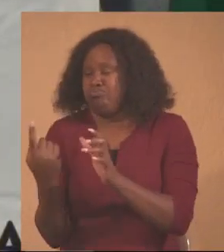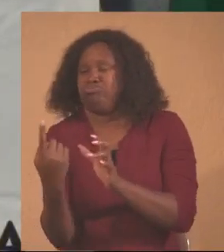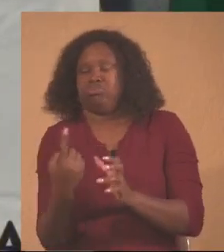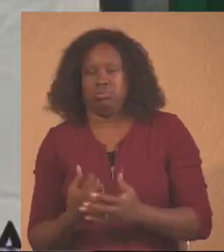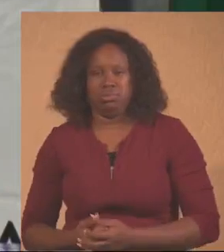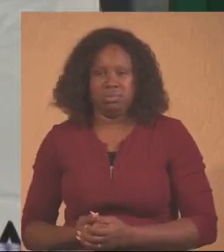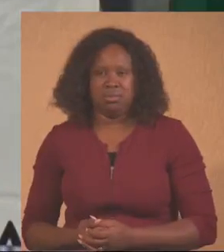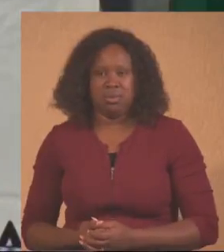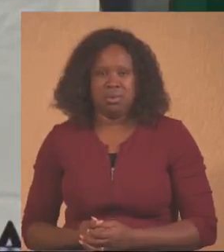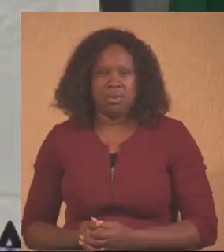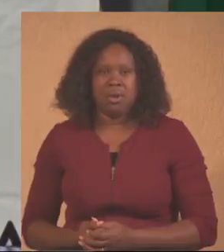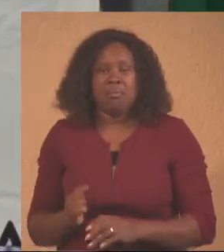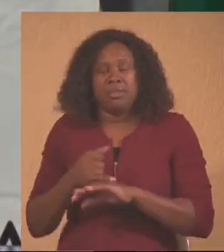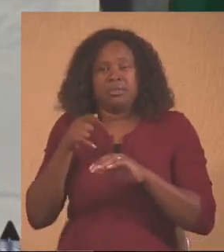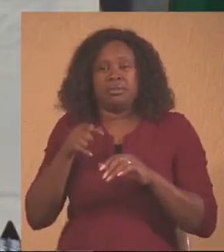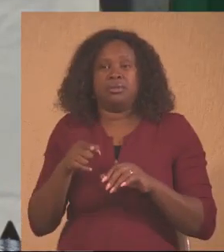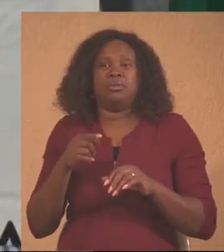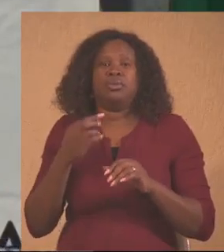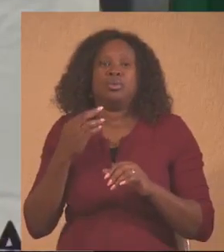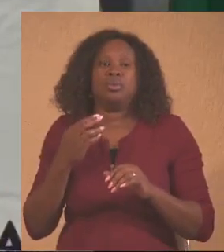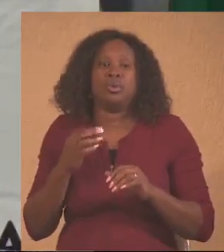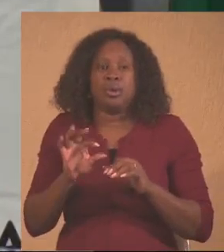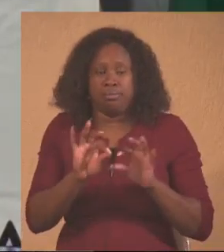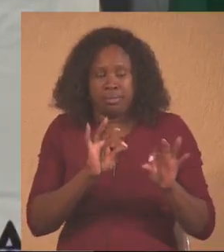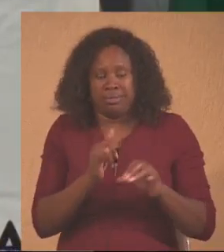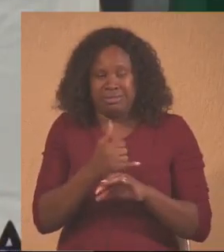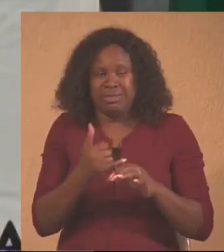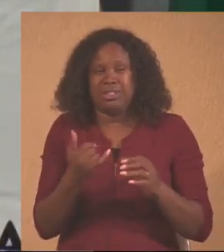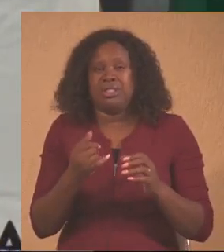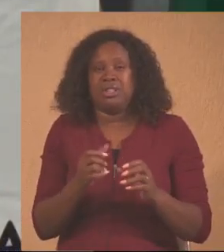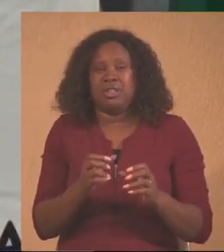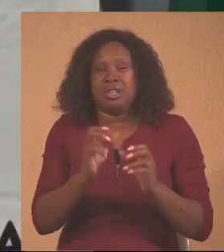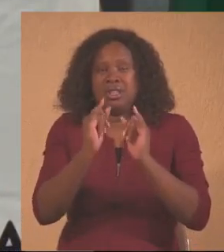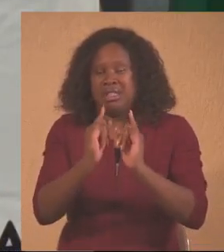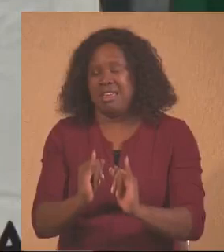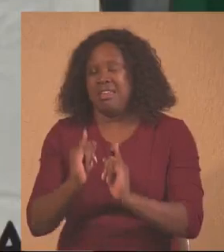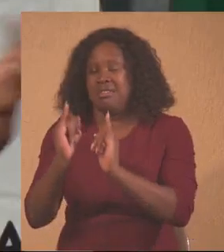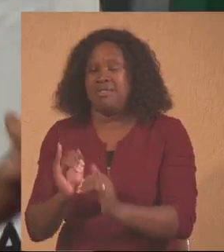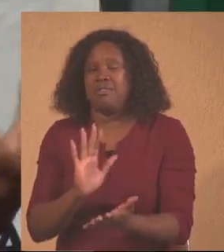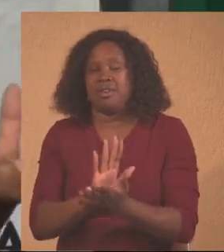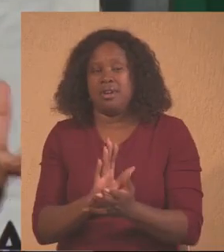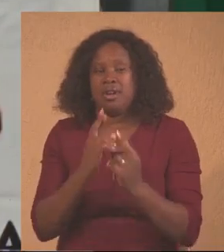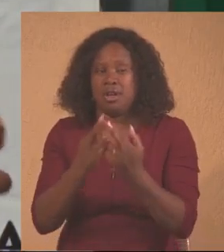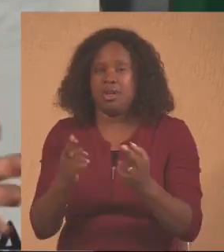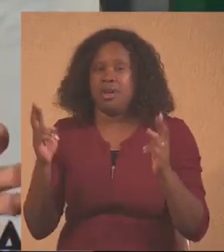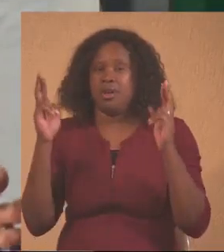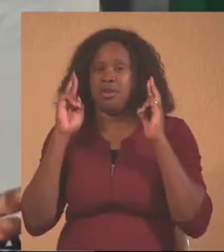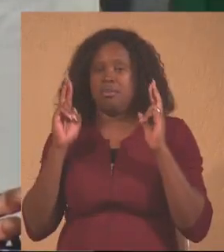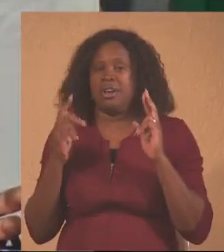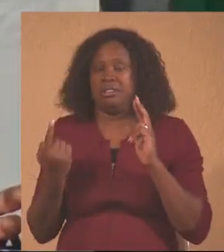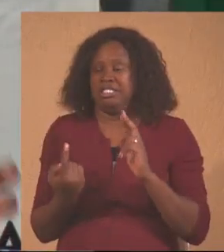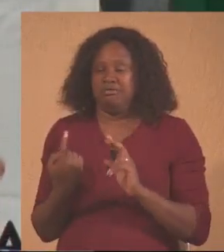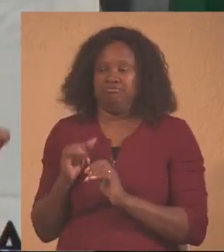quarantined, the facilities that we are identifying to quarantine individuals, the room is mostly